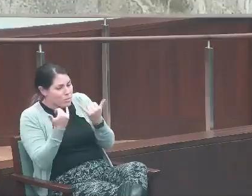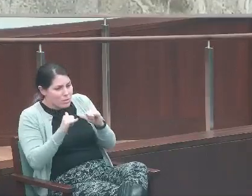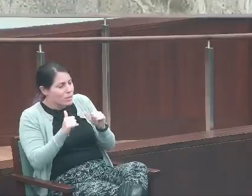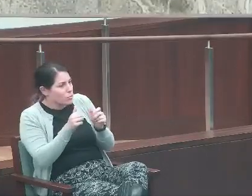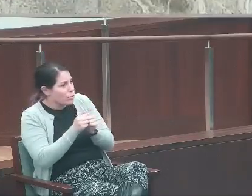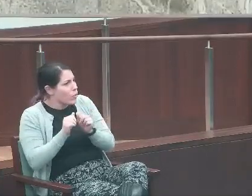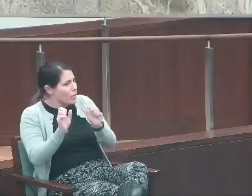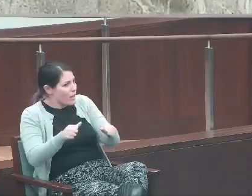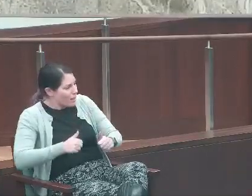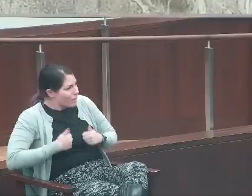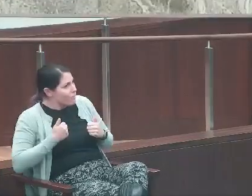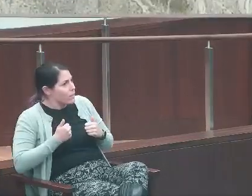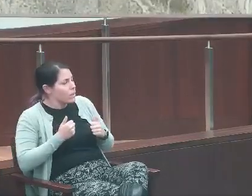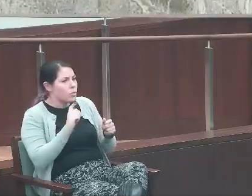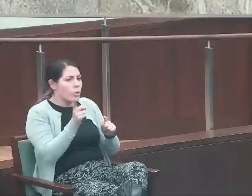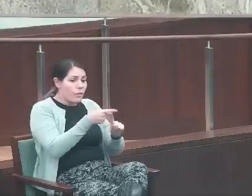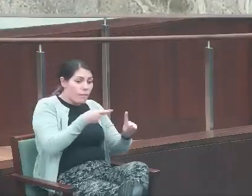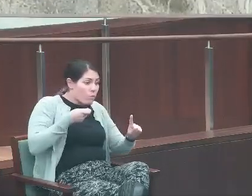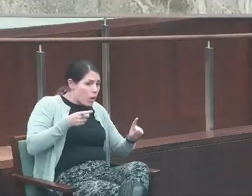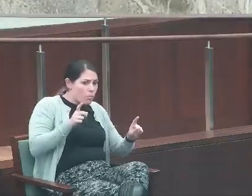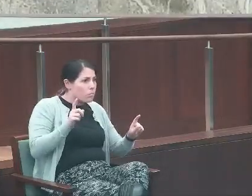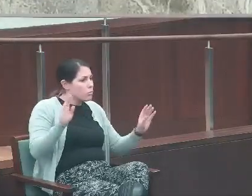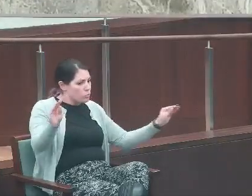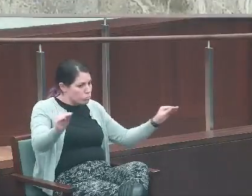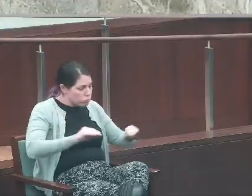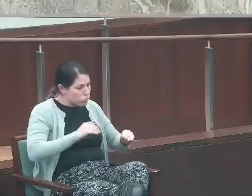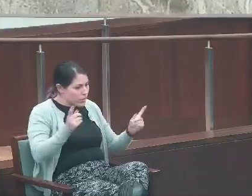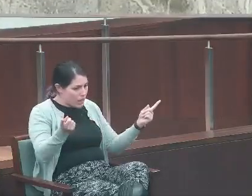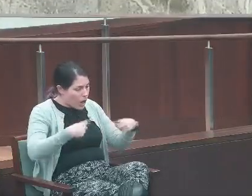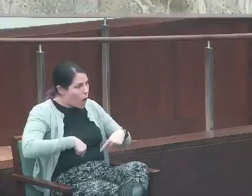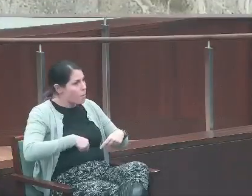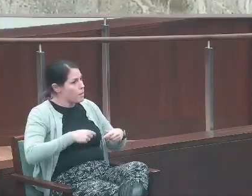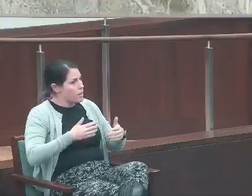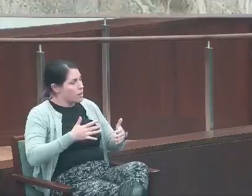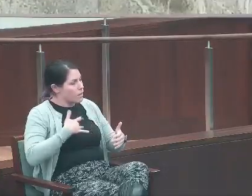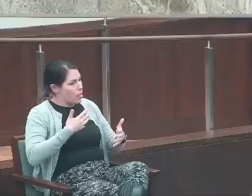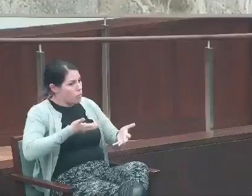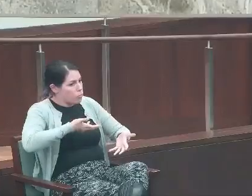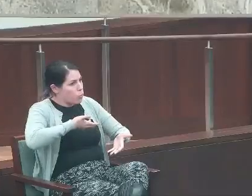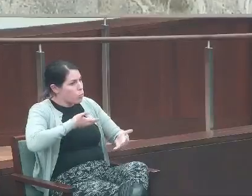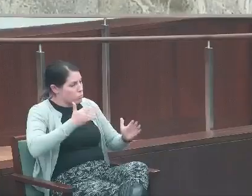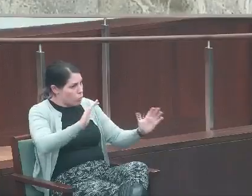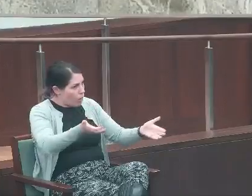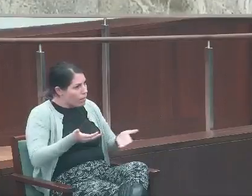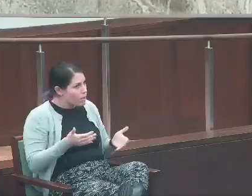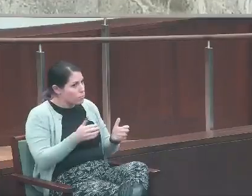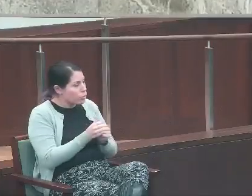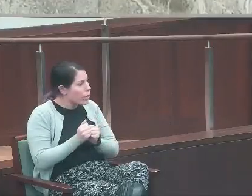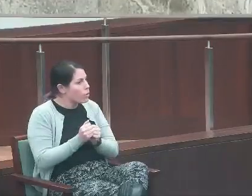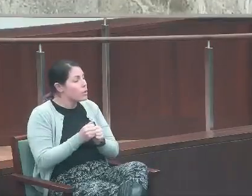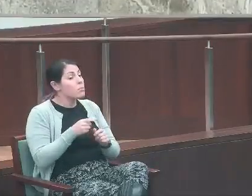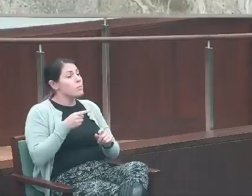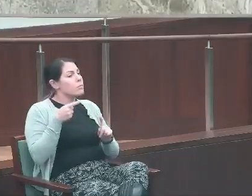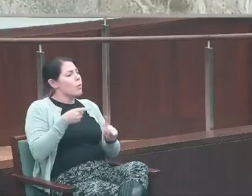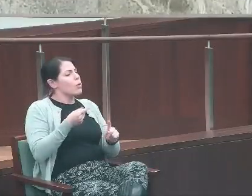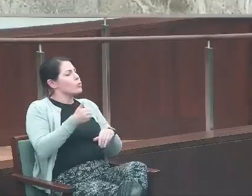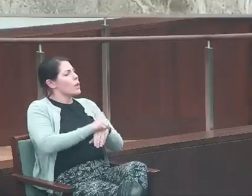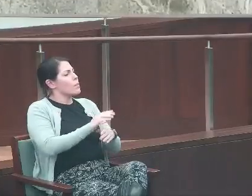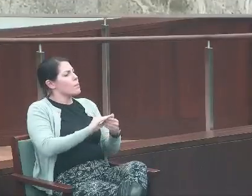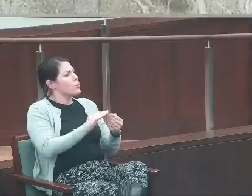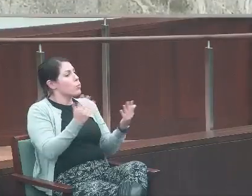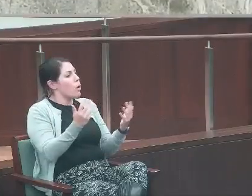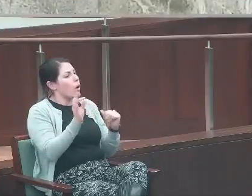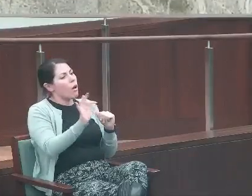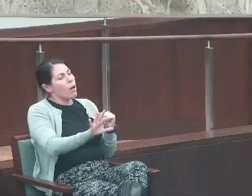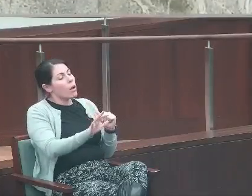where they come from, feel welcome. So my message to all of you is really quite simple. Now